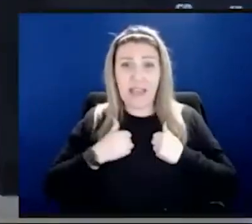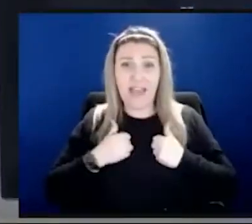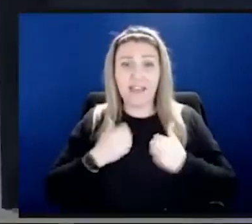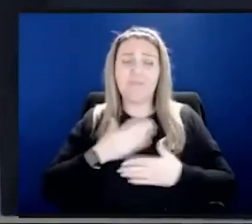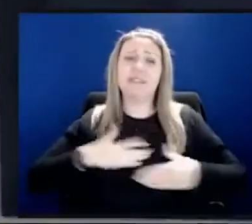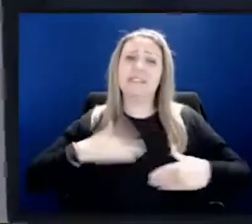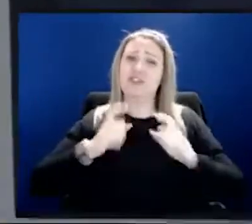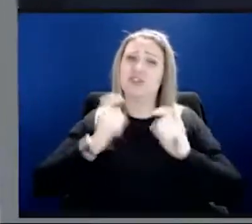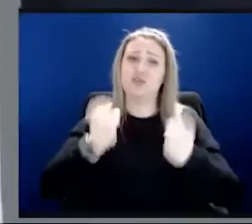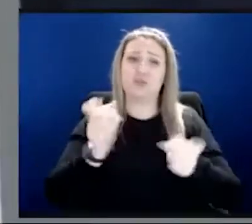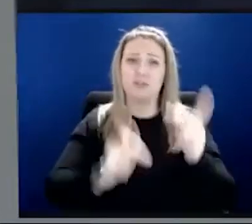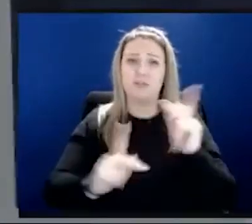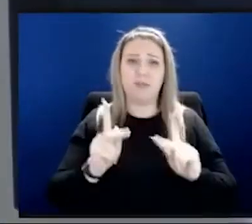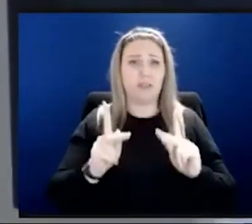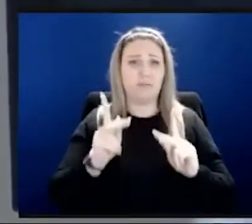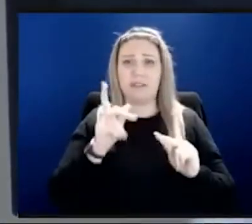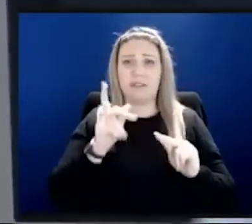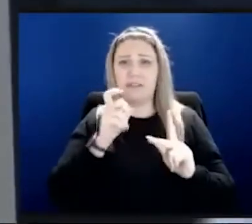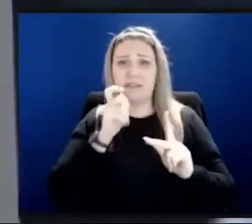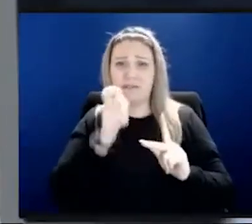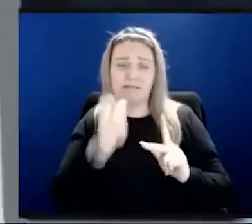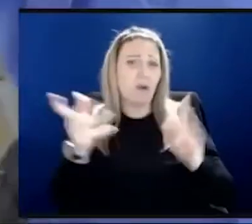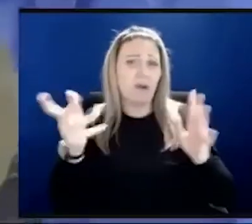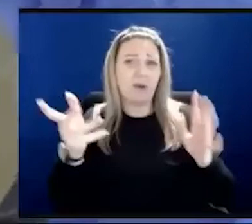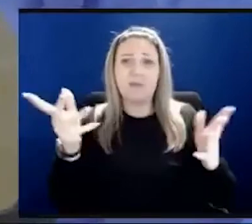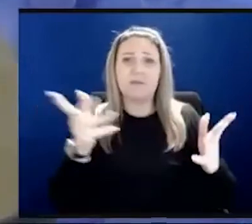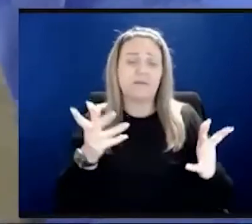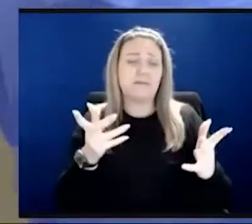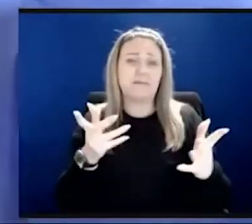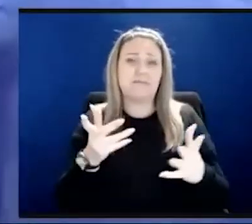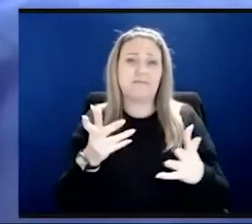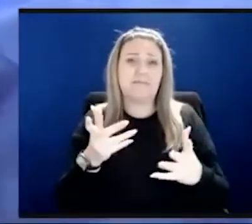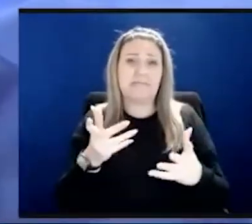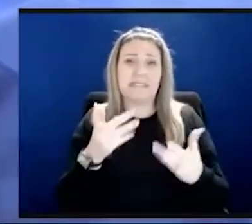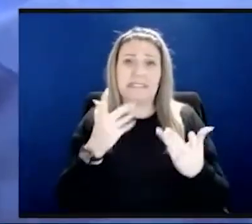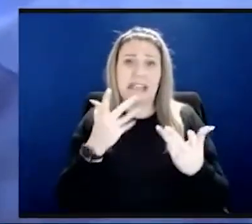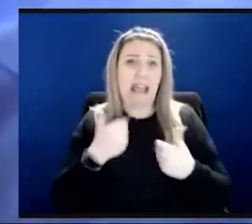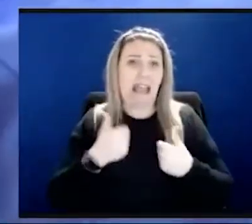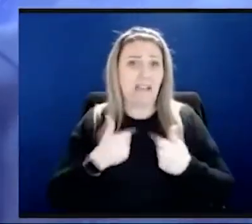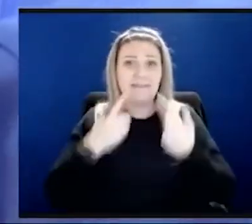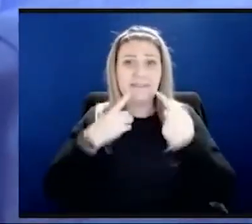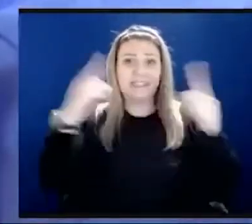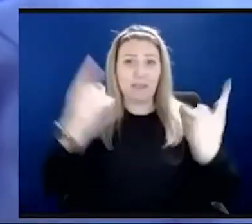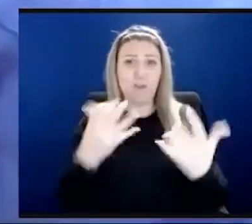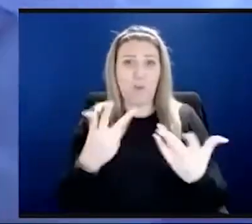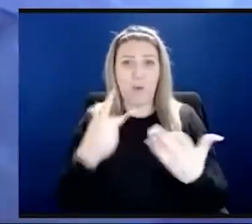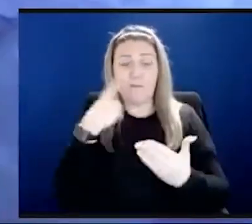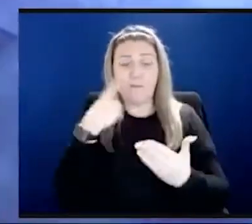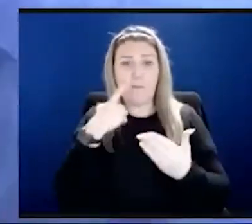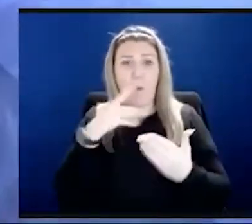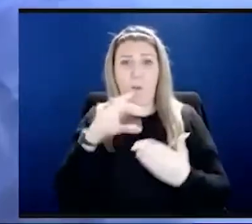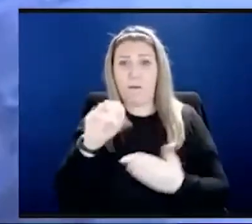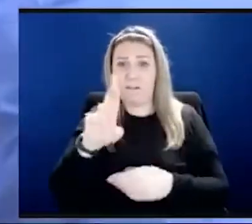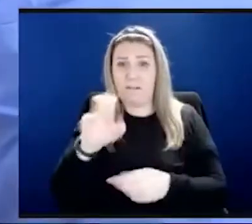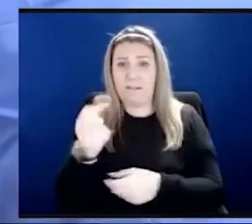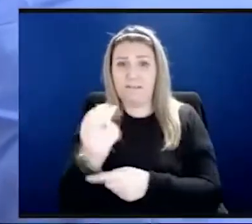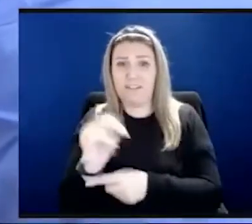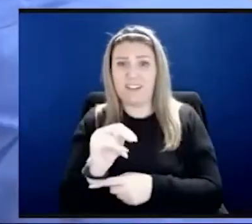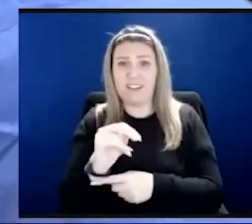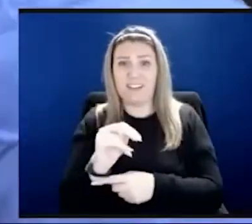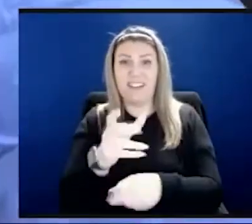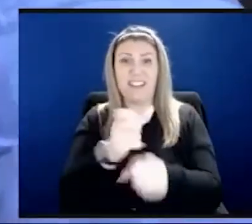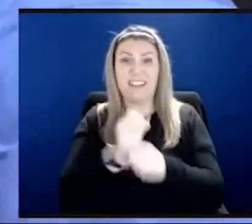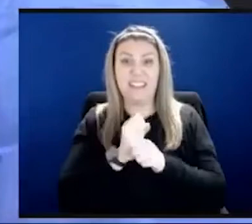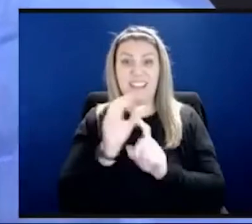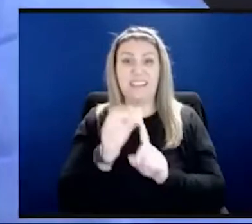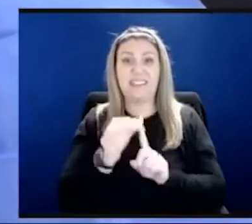are people that don't make it on waiting for an organ. And so receiving that is so special. I'm